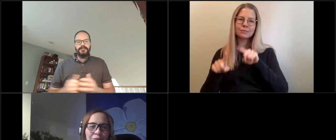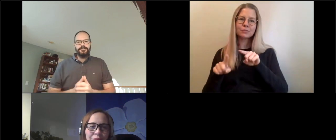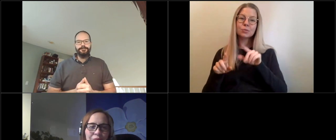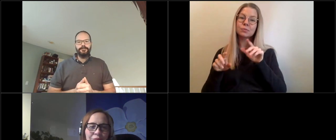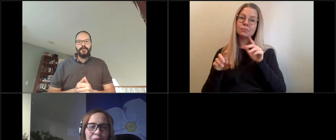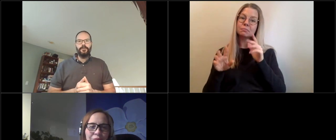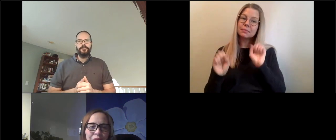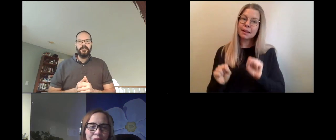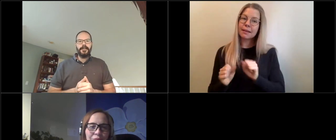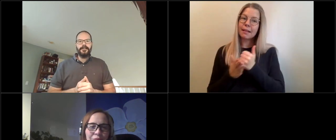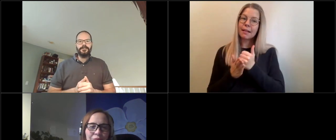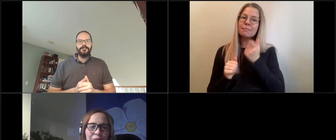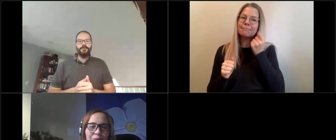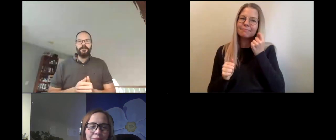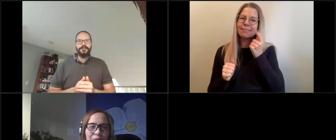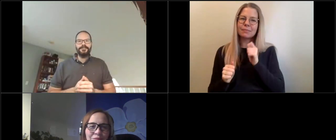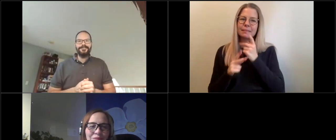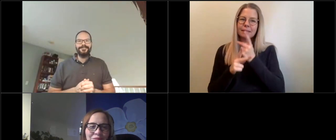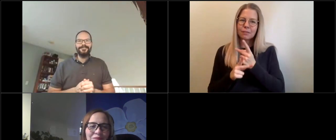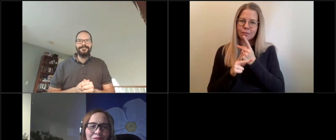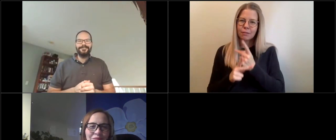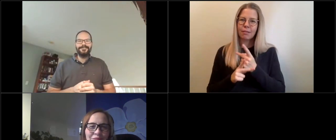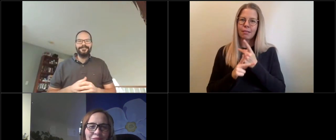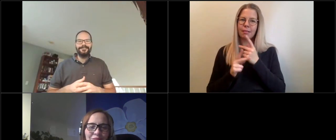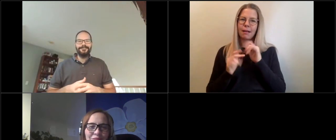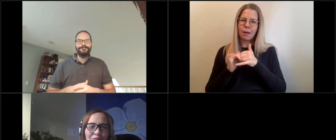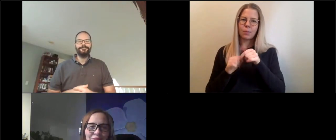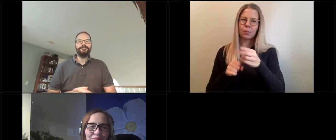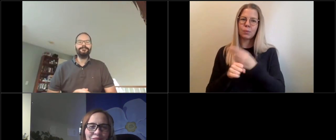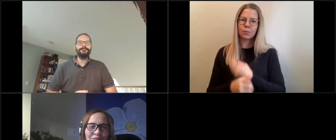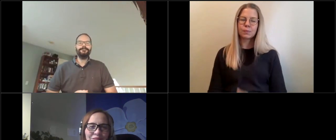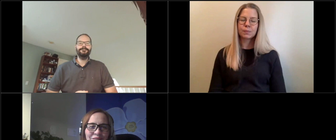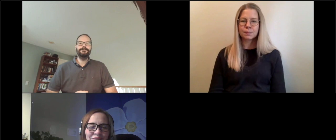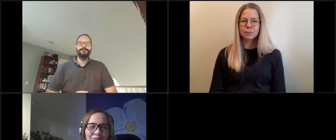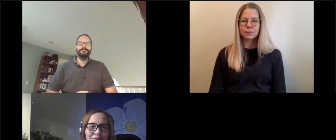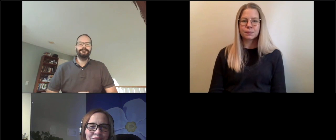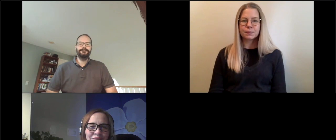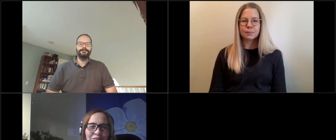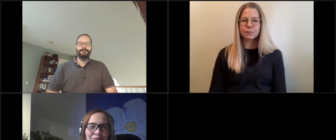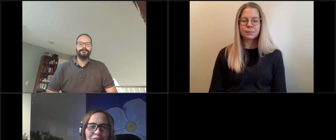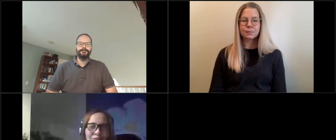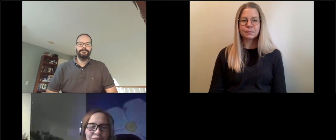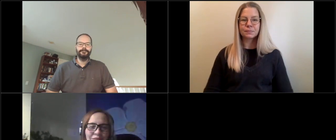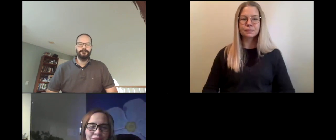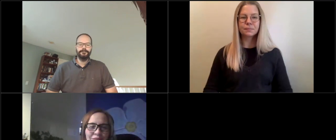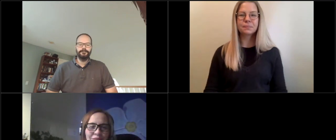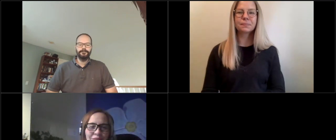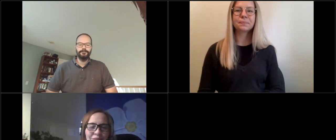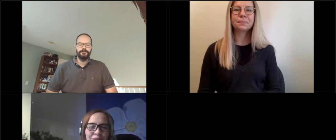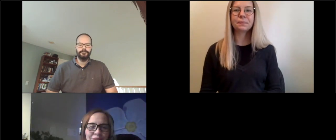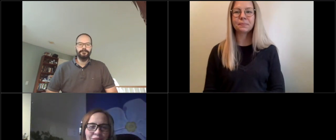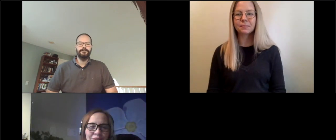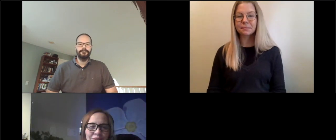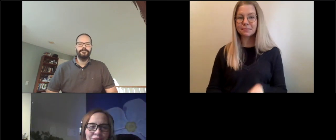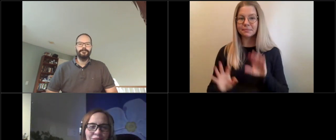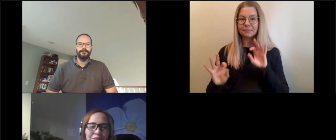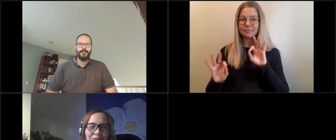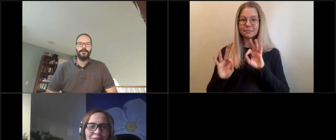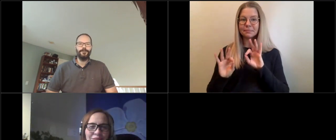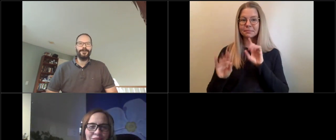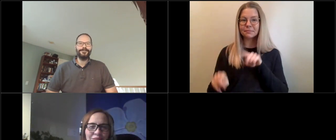strategies. Hopefully that answers your question. Yes, thank